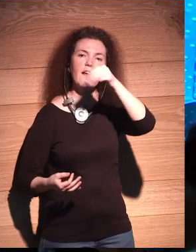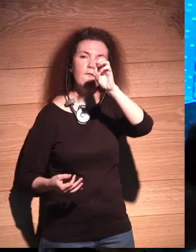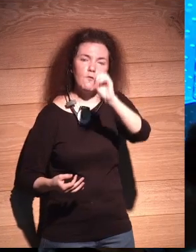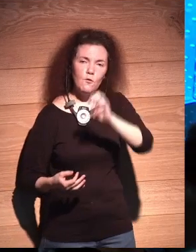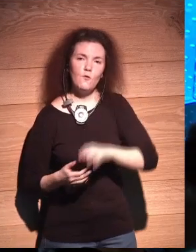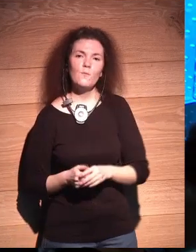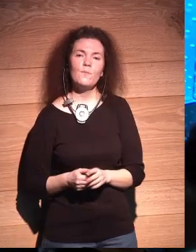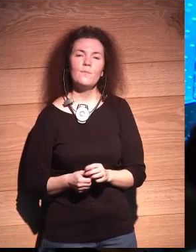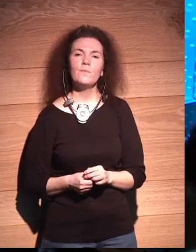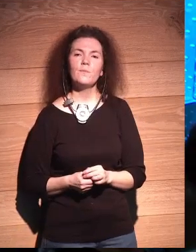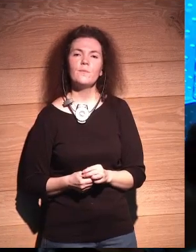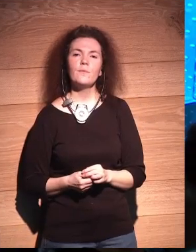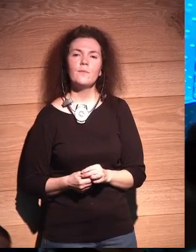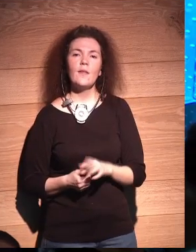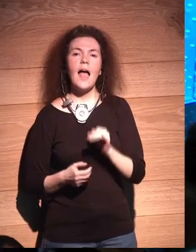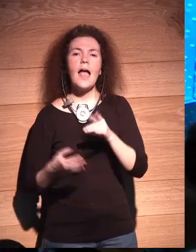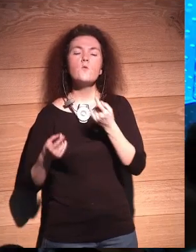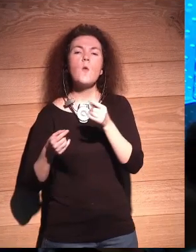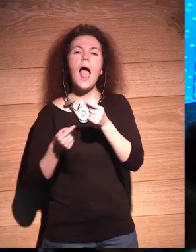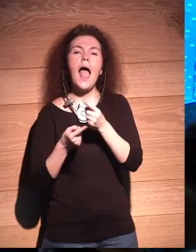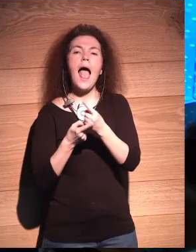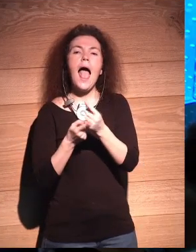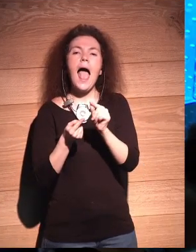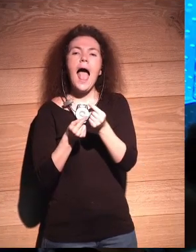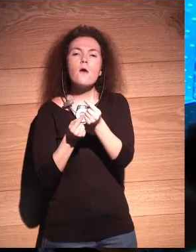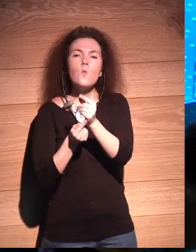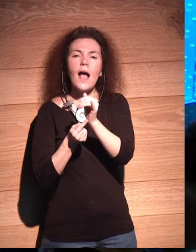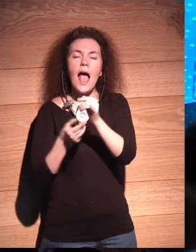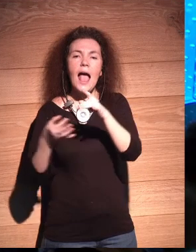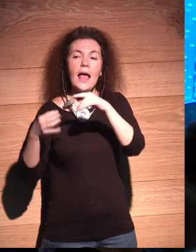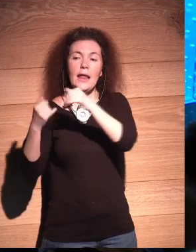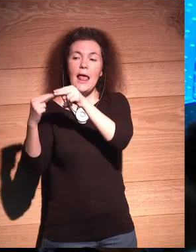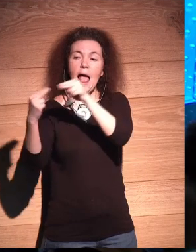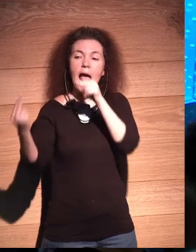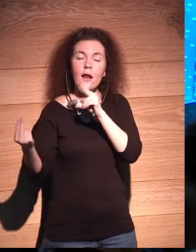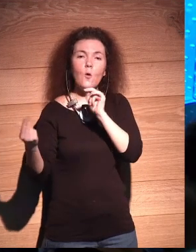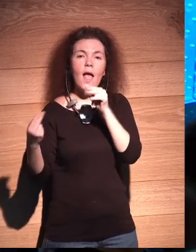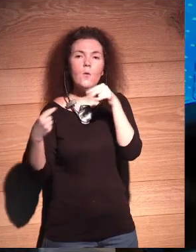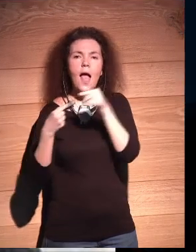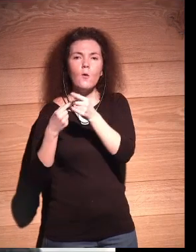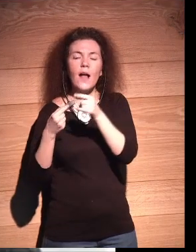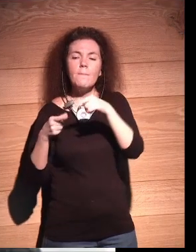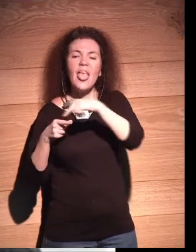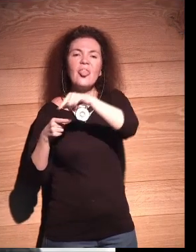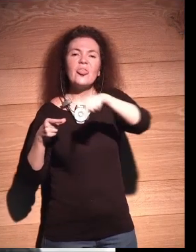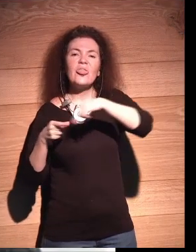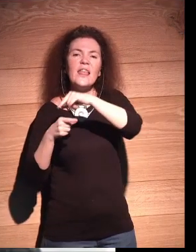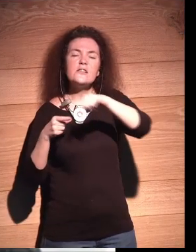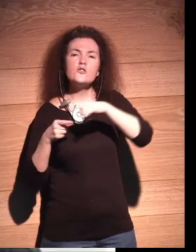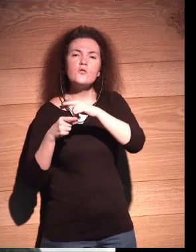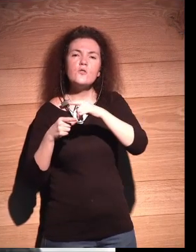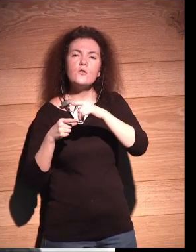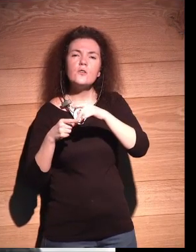needle in the bow, and then these records that have one sustained note per band. It sounds really